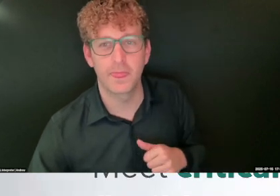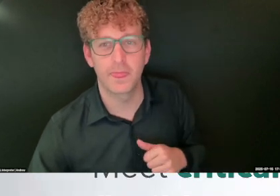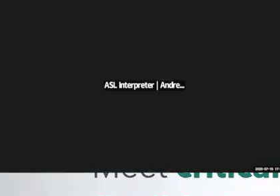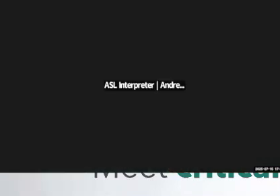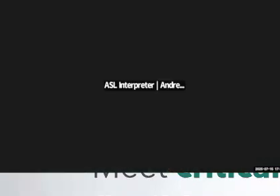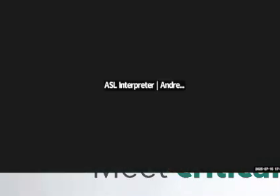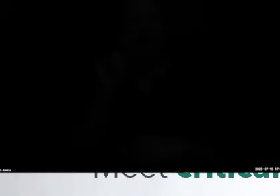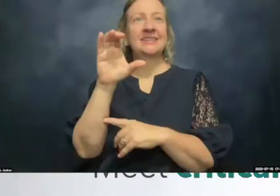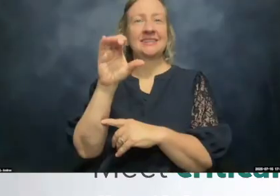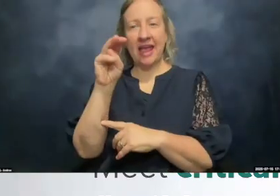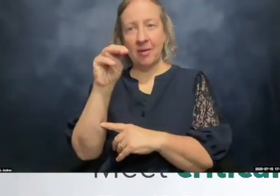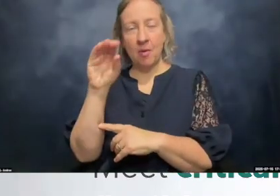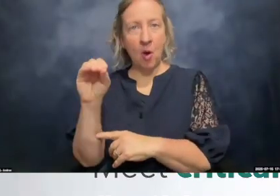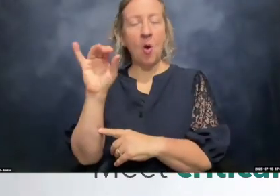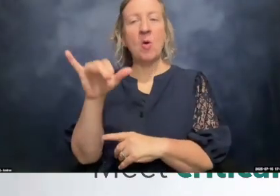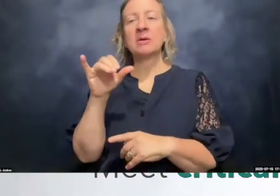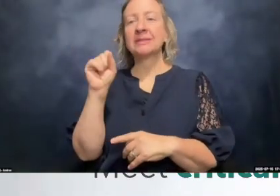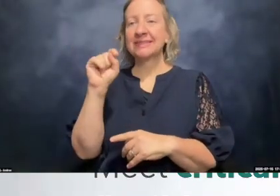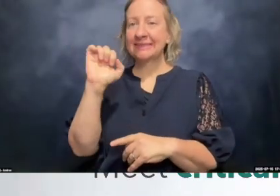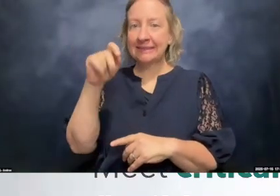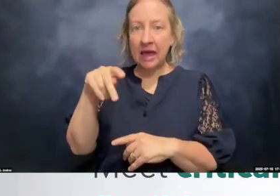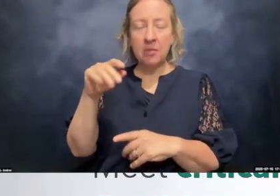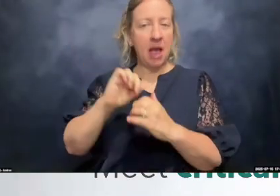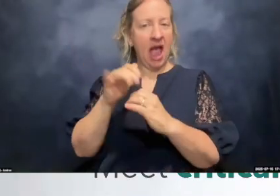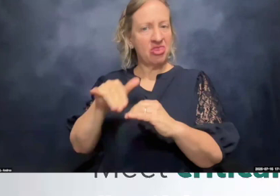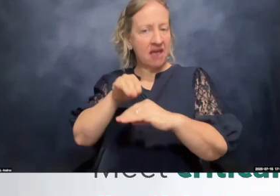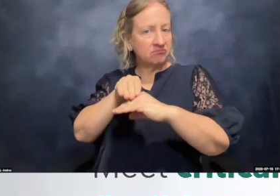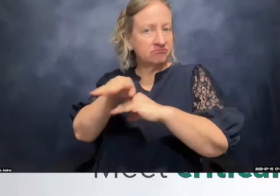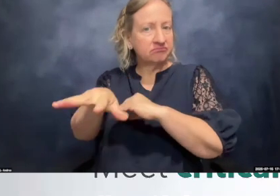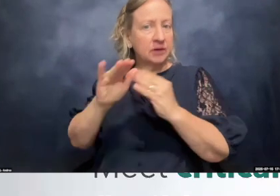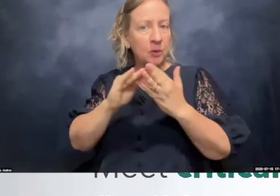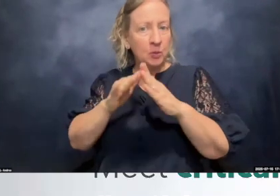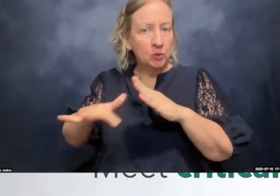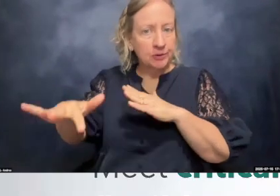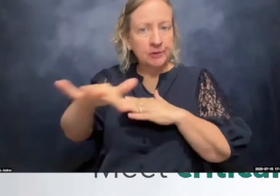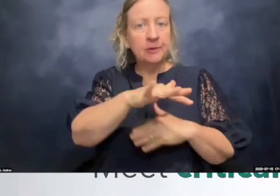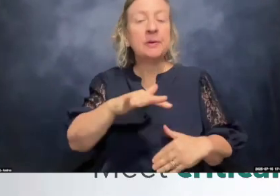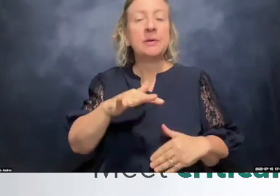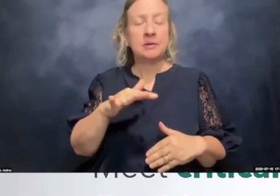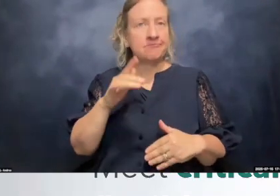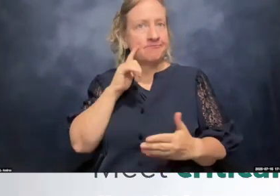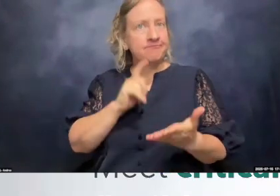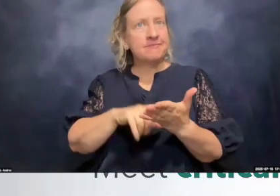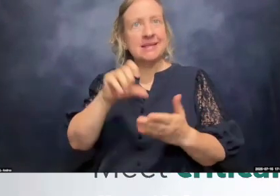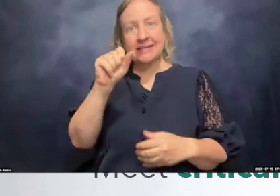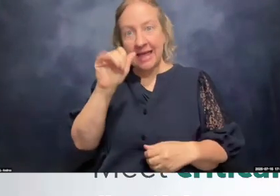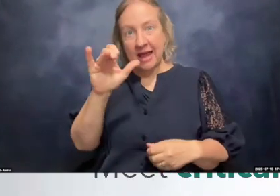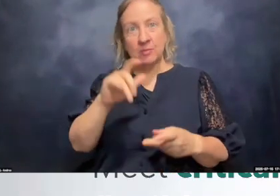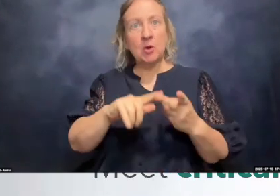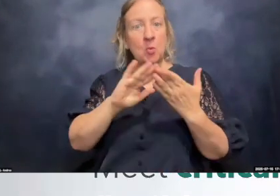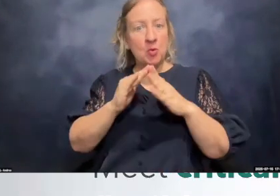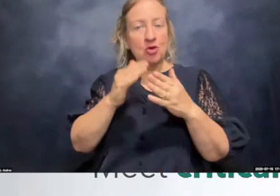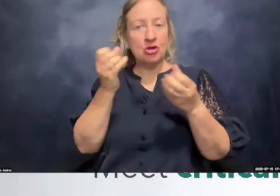and STEP and their impacts on communities. The study found that Sacramento's Our Community Car Share